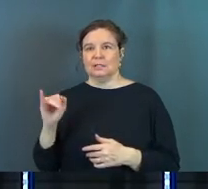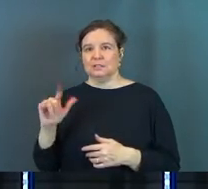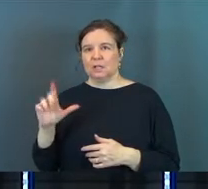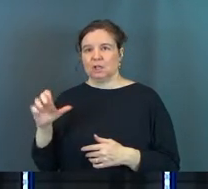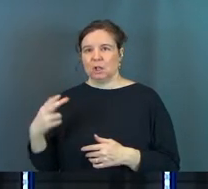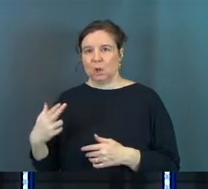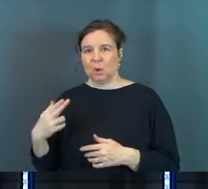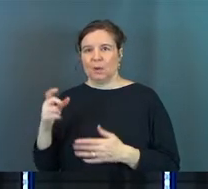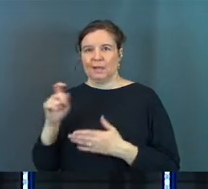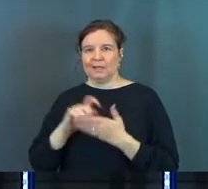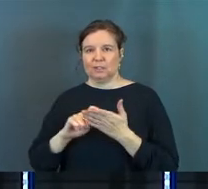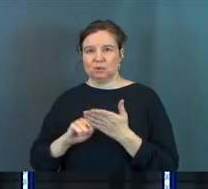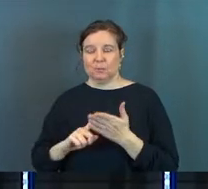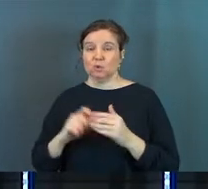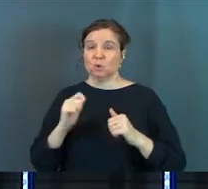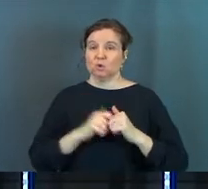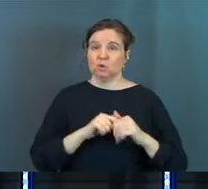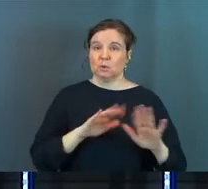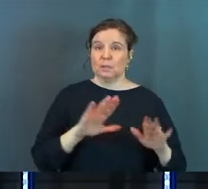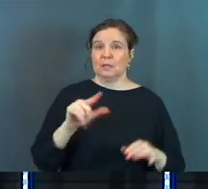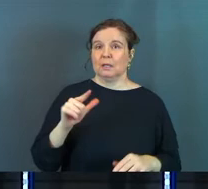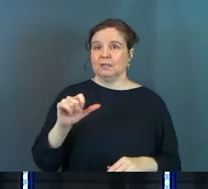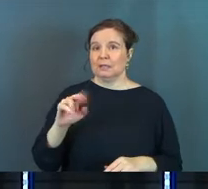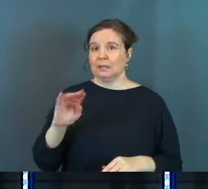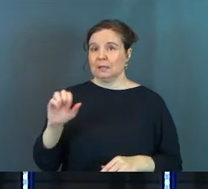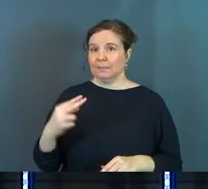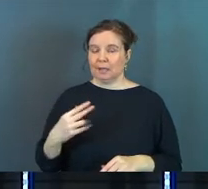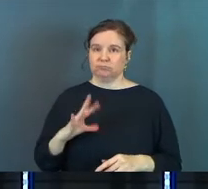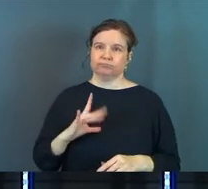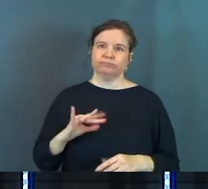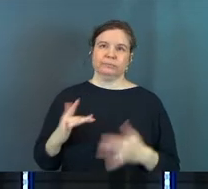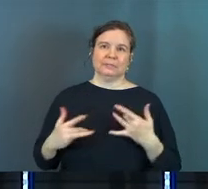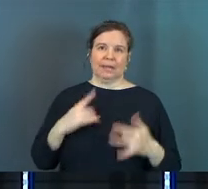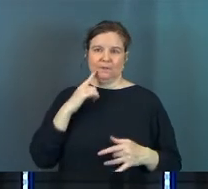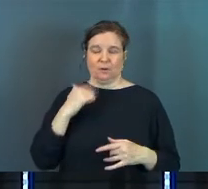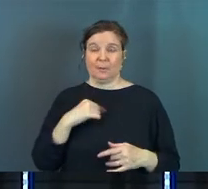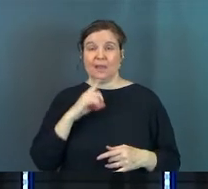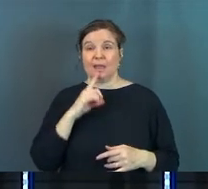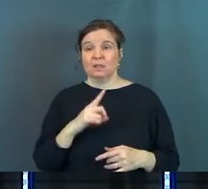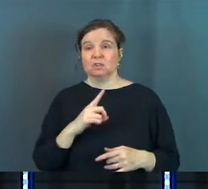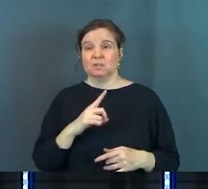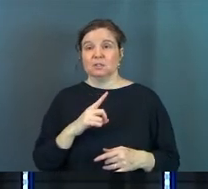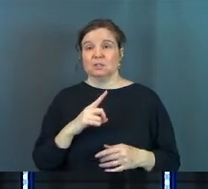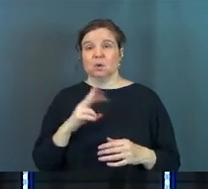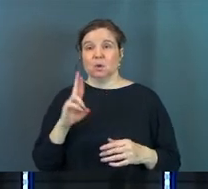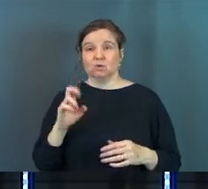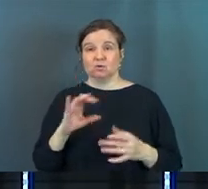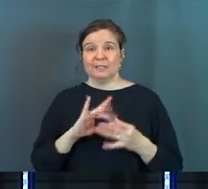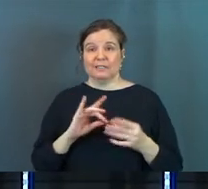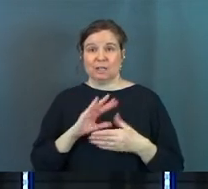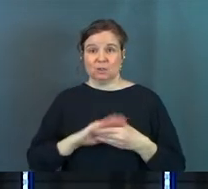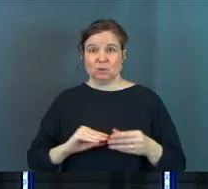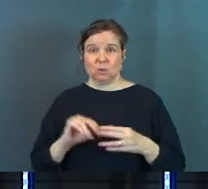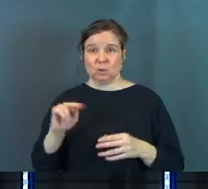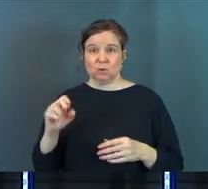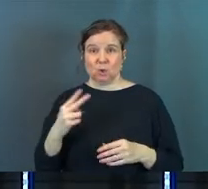there. So the stone tablets of Gilgamesh are one of the most exciting ones to me. It actually retells the story of Noah's flood in